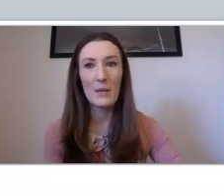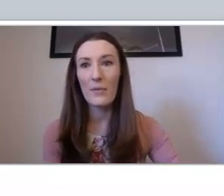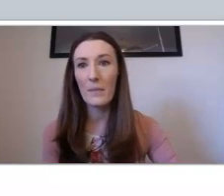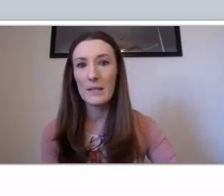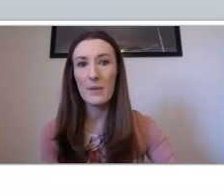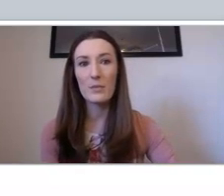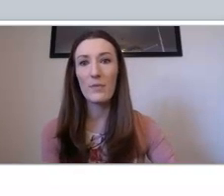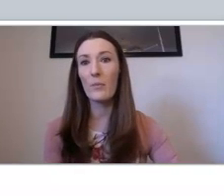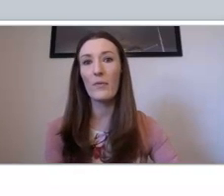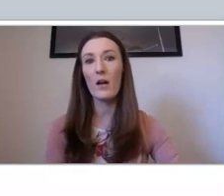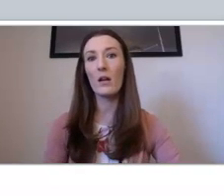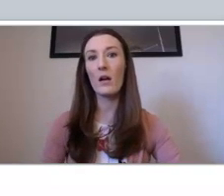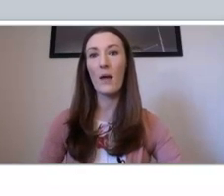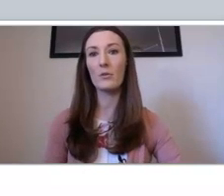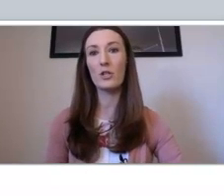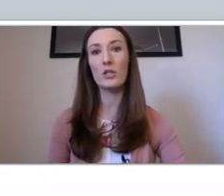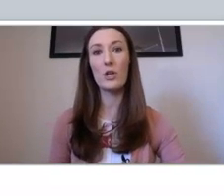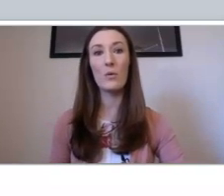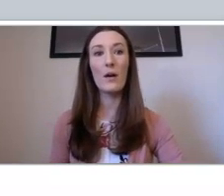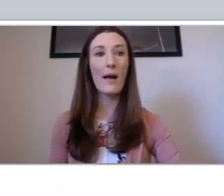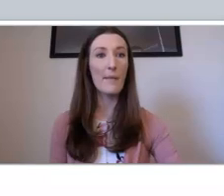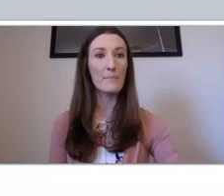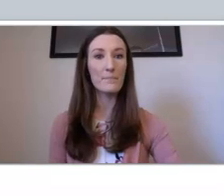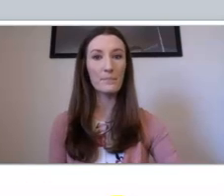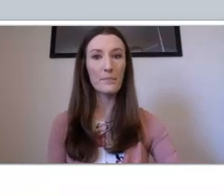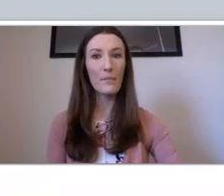do an example from this page before moving on. I will just do